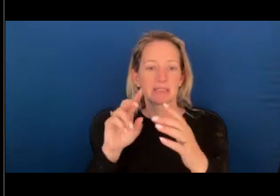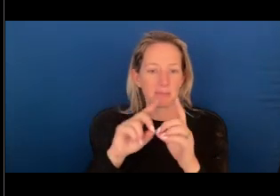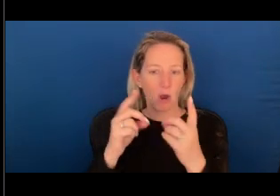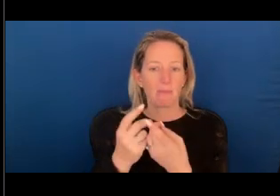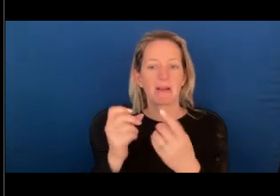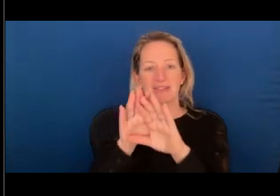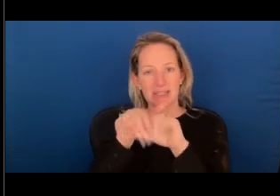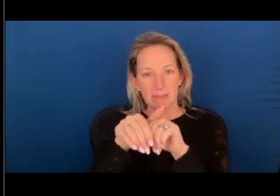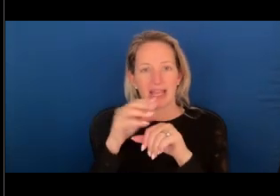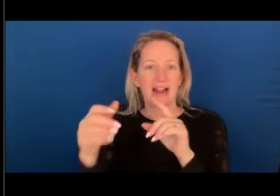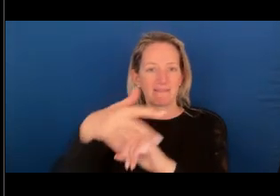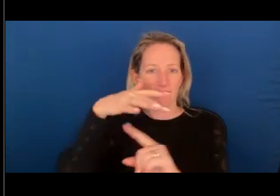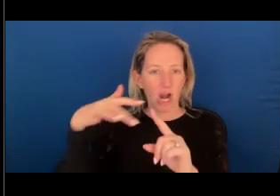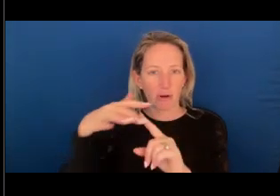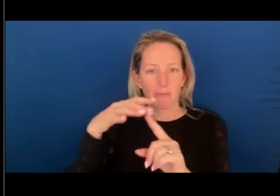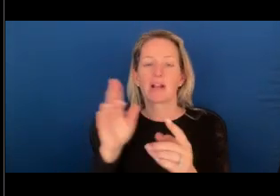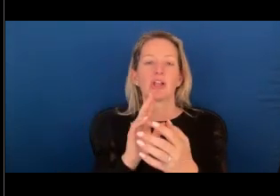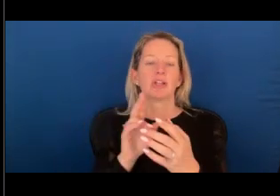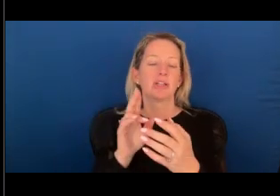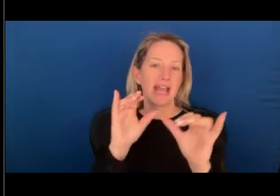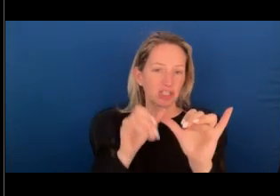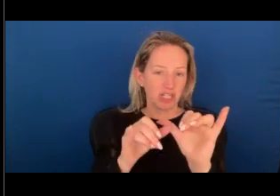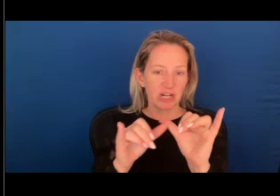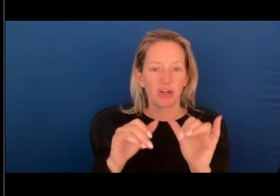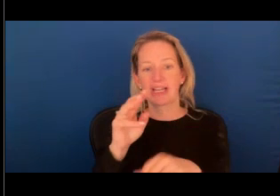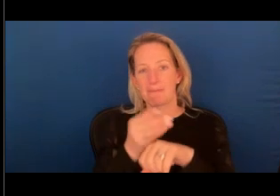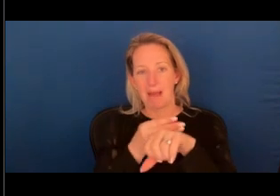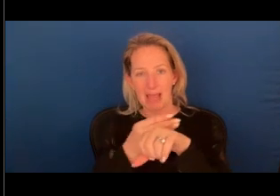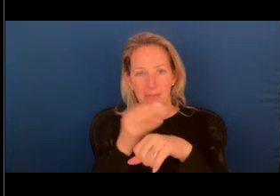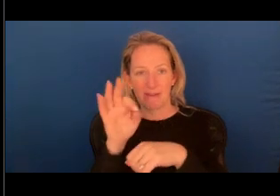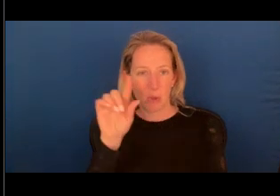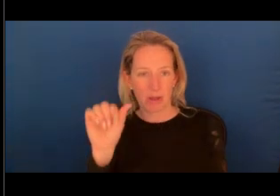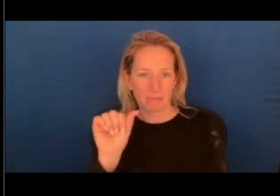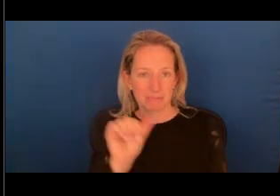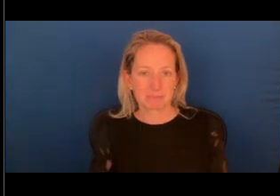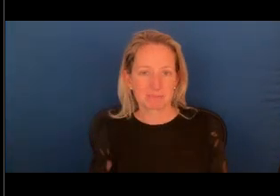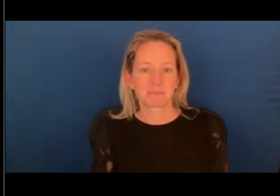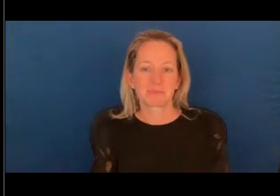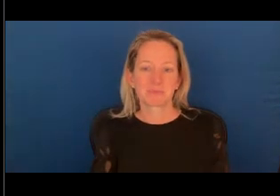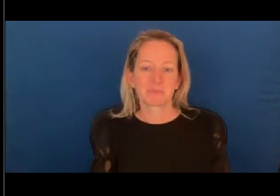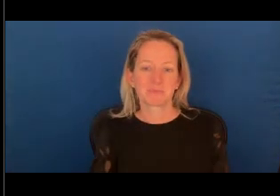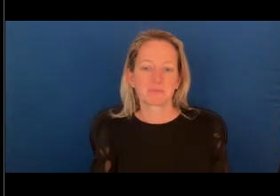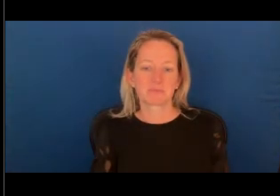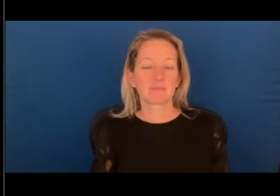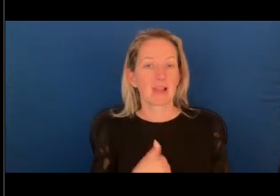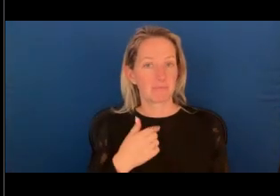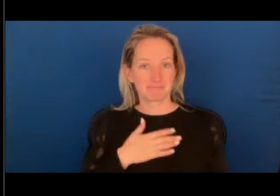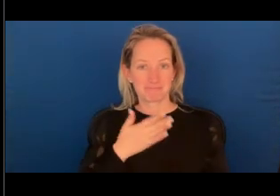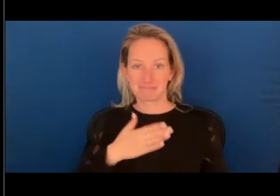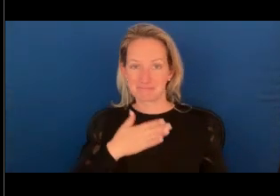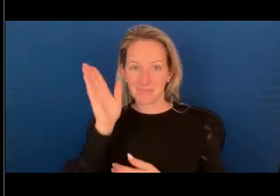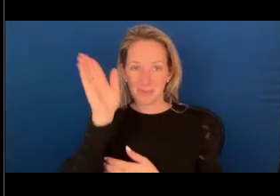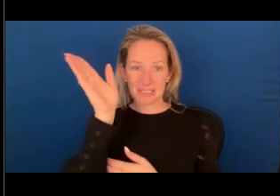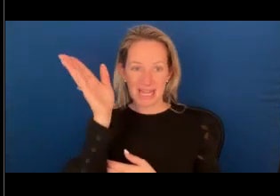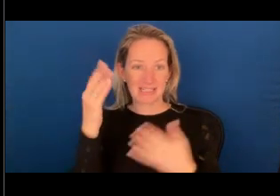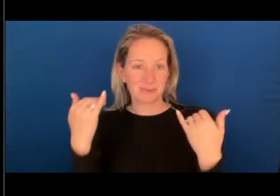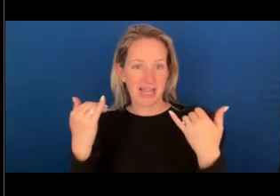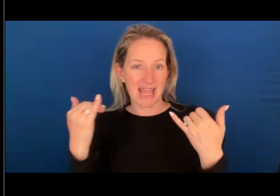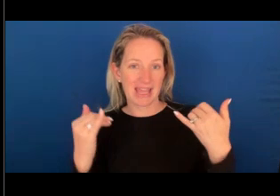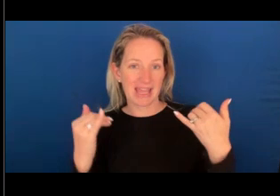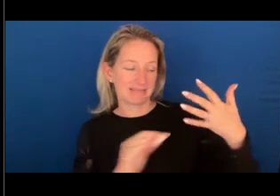Florida International University down in Miami, Florida. So I'm pleased today to present on behalf of a really